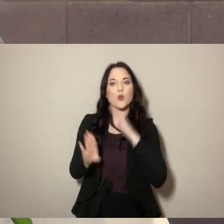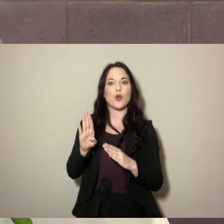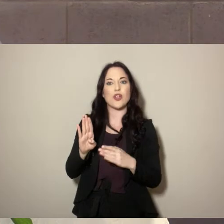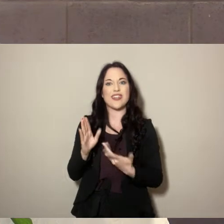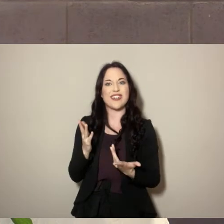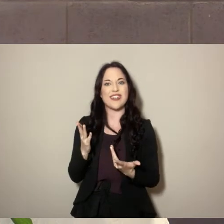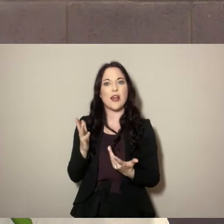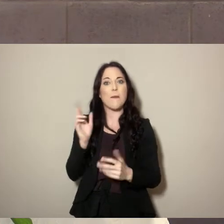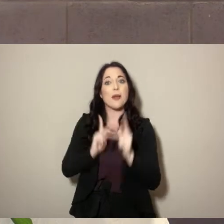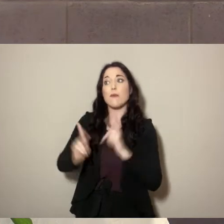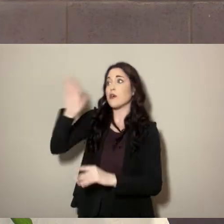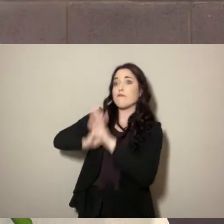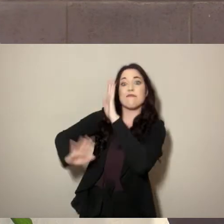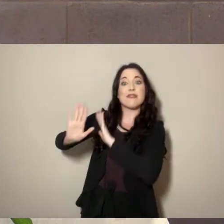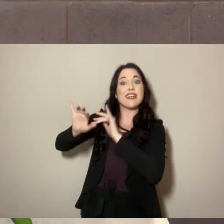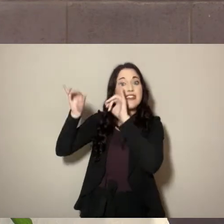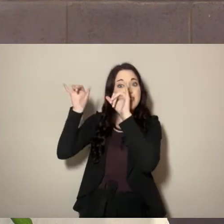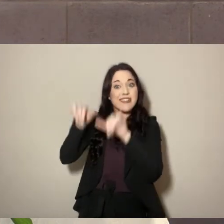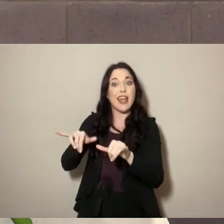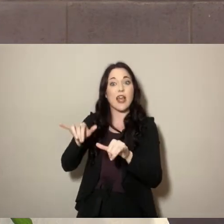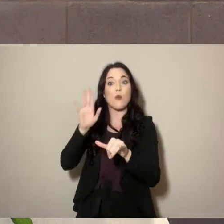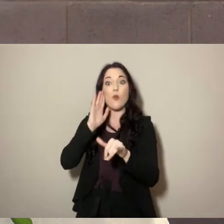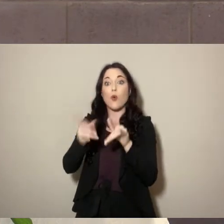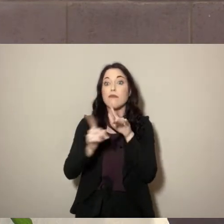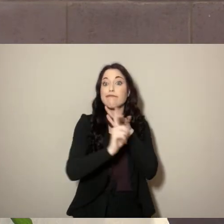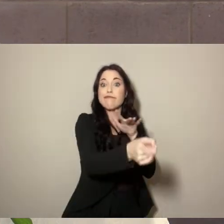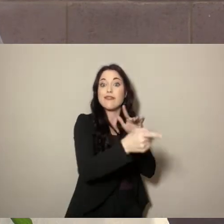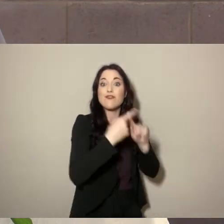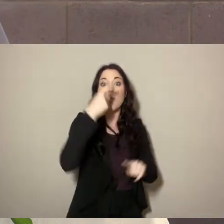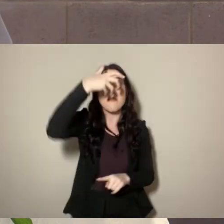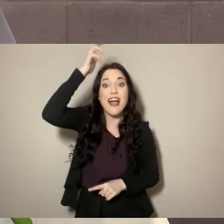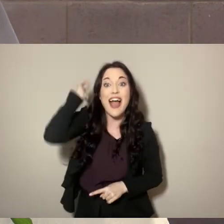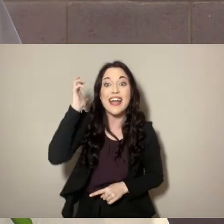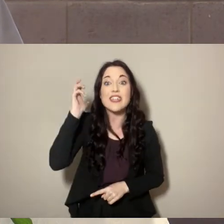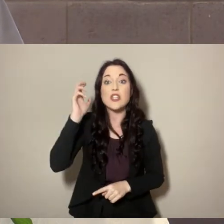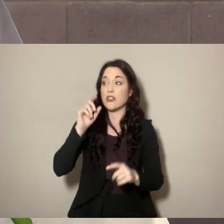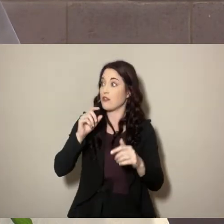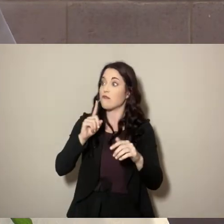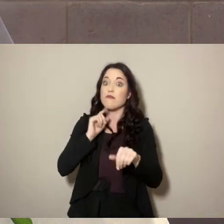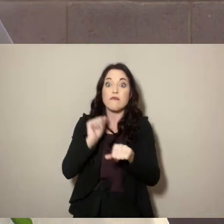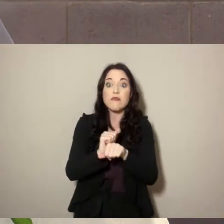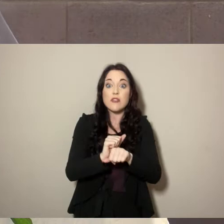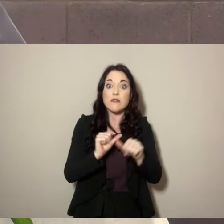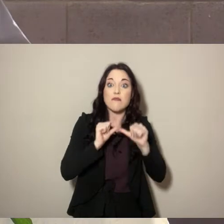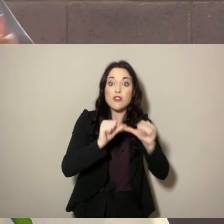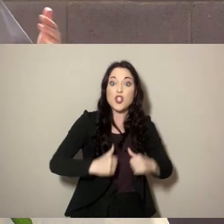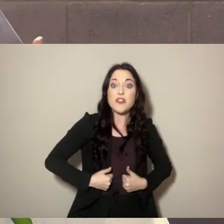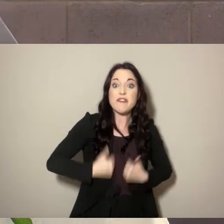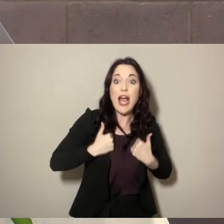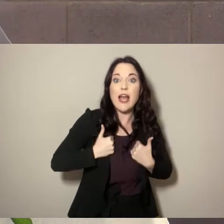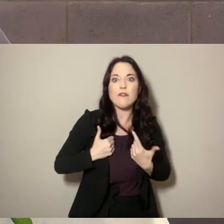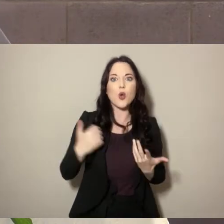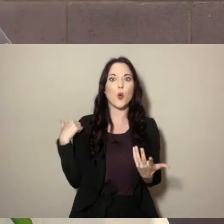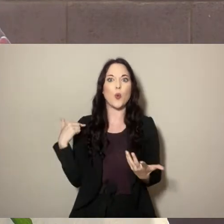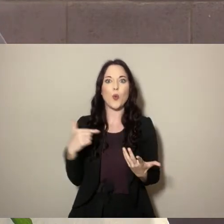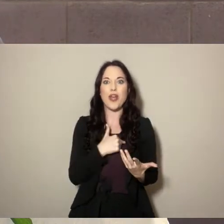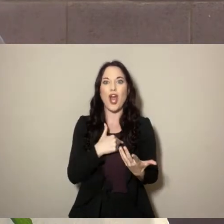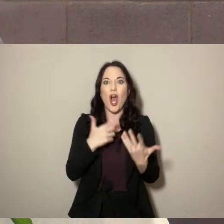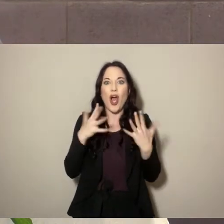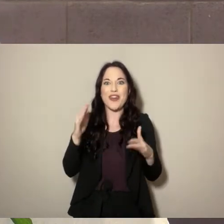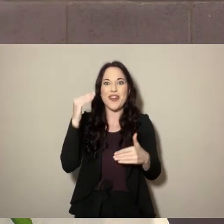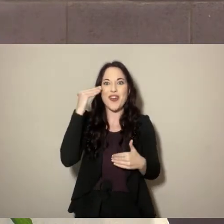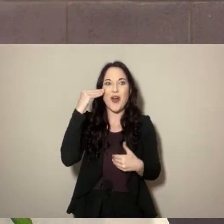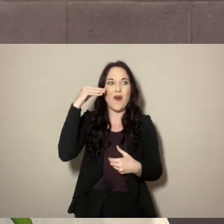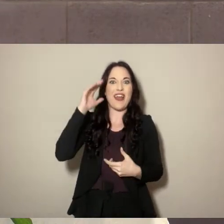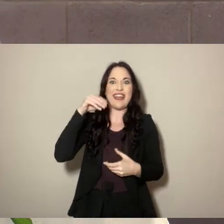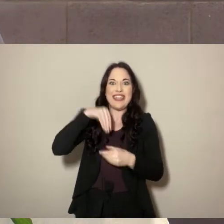from lions and survive. So we are hardwired to be in survival mode most